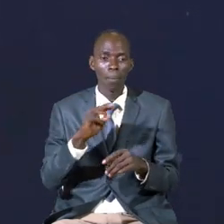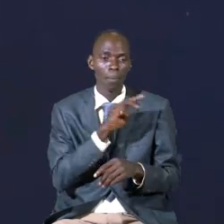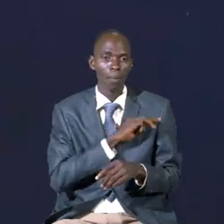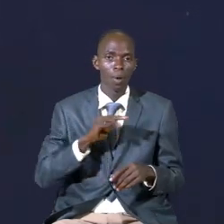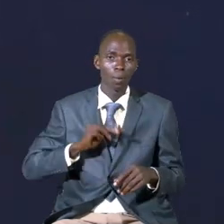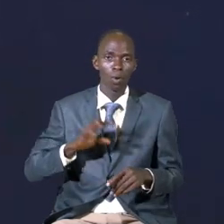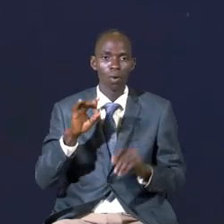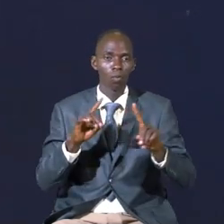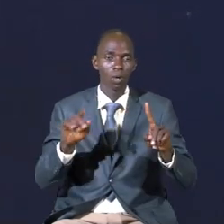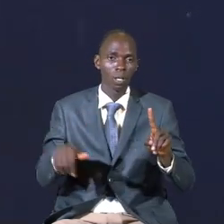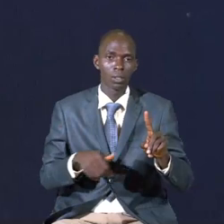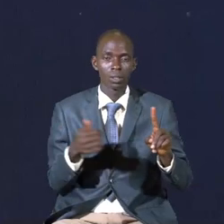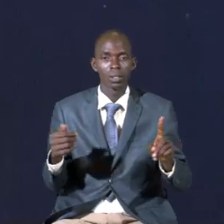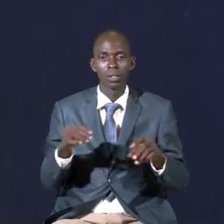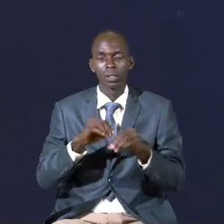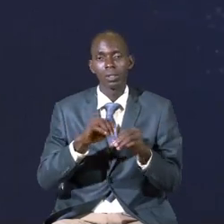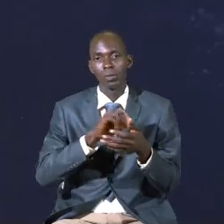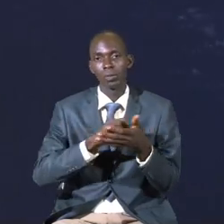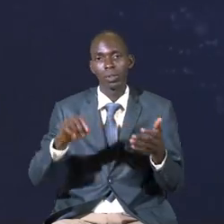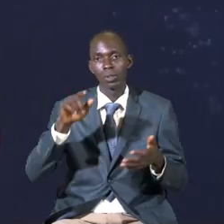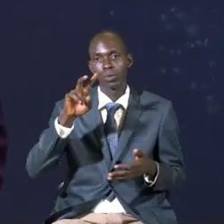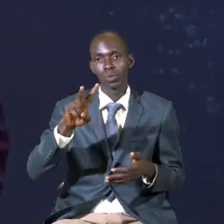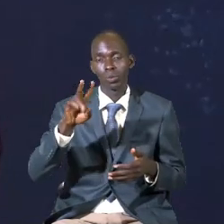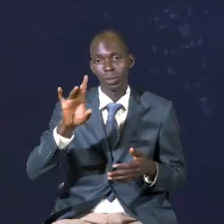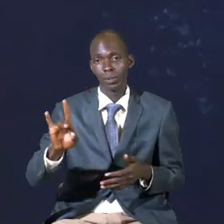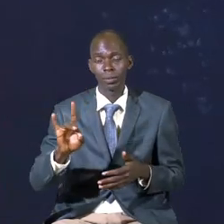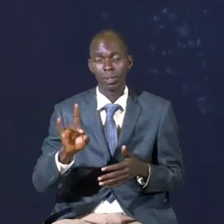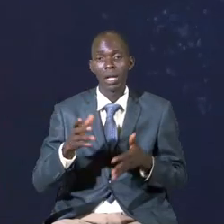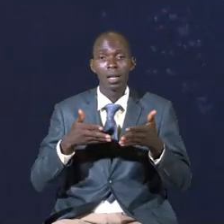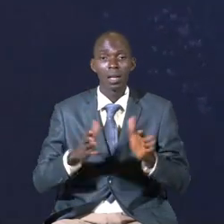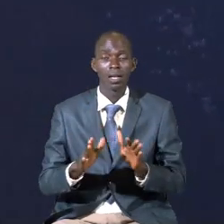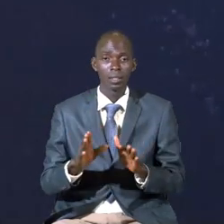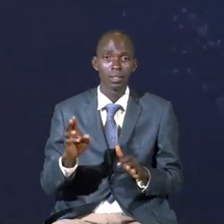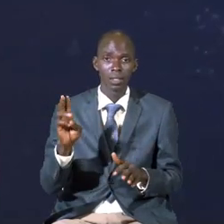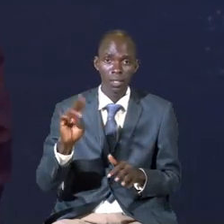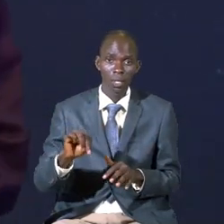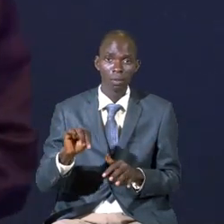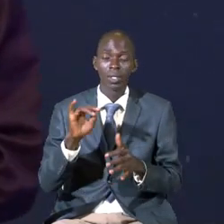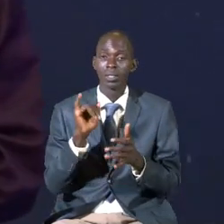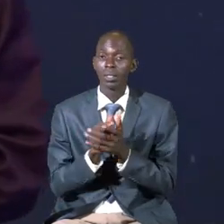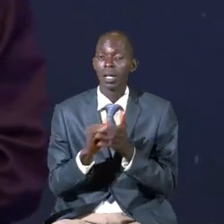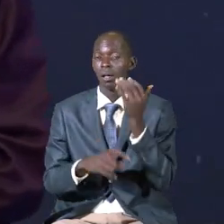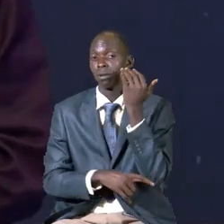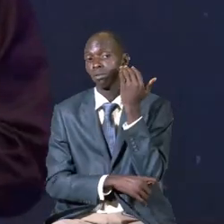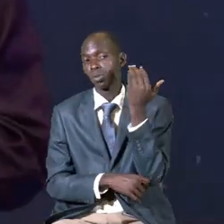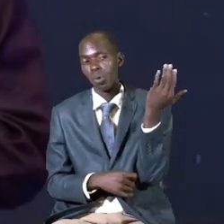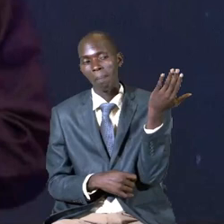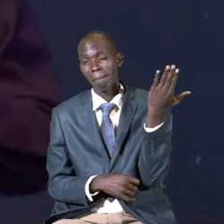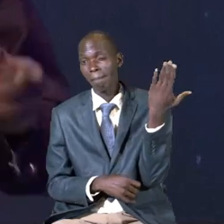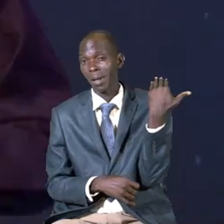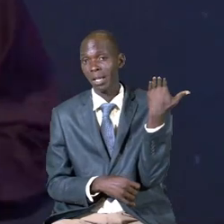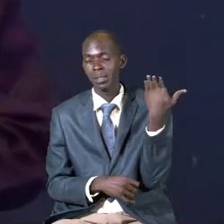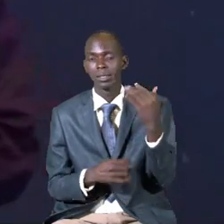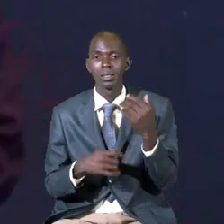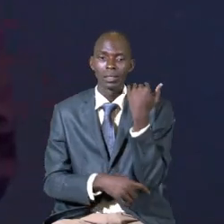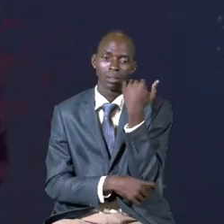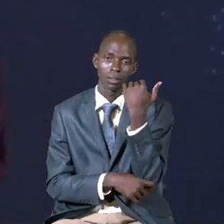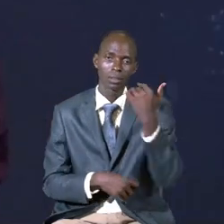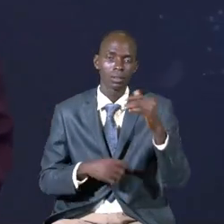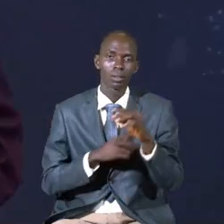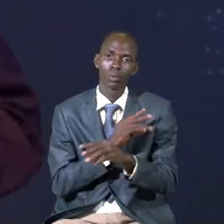28 he says let him that past tense still no